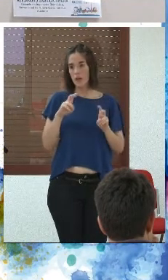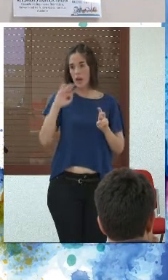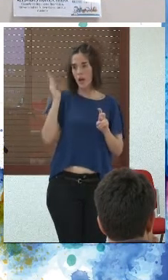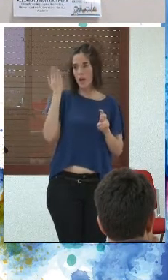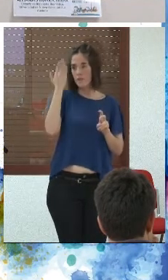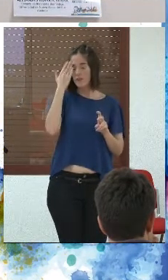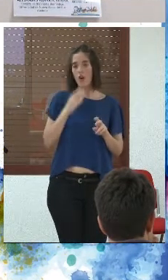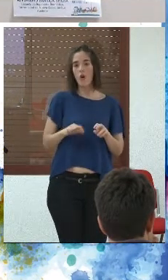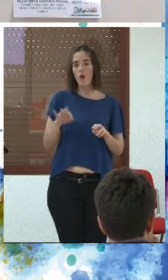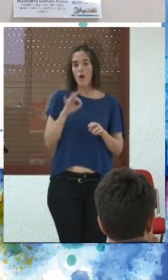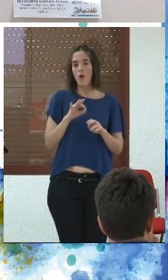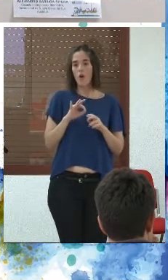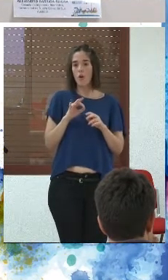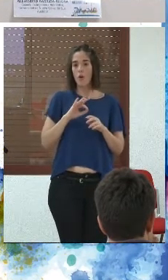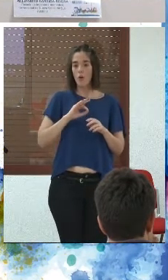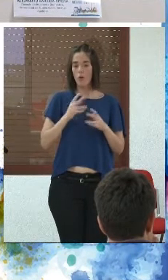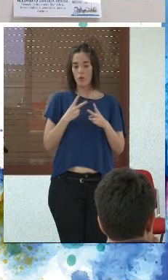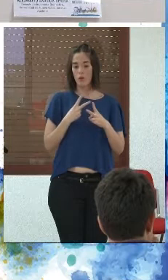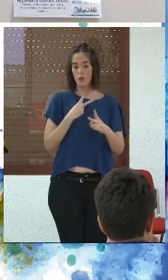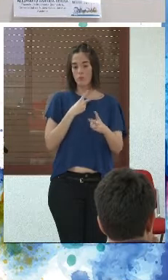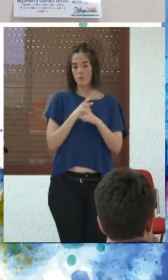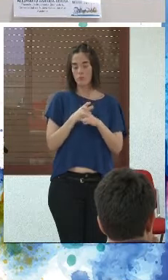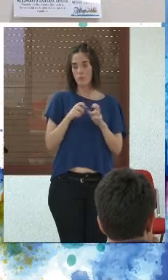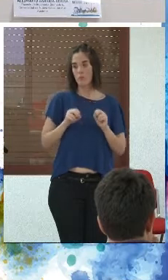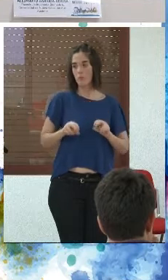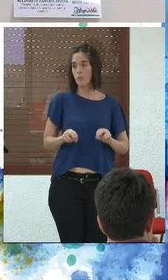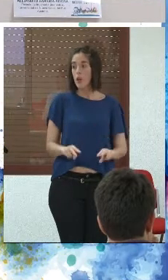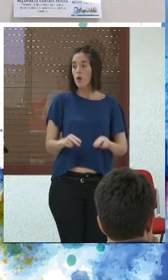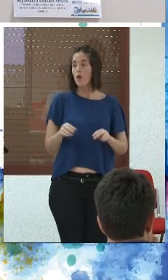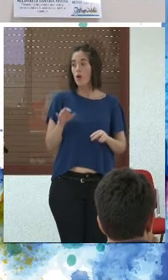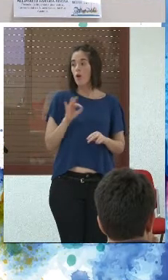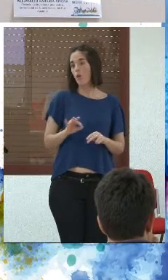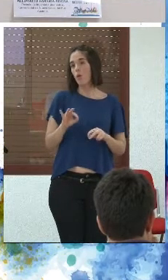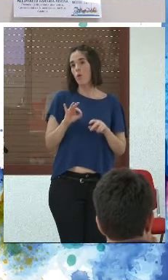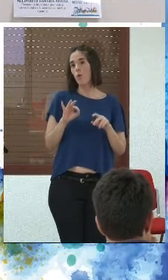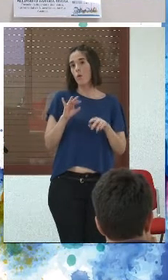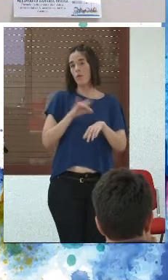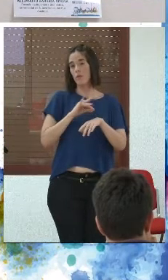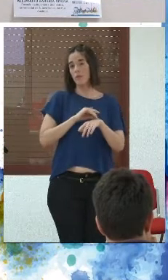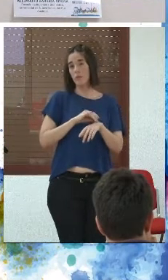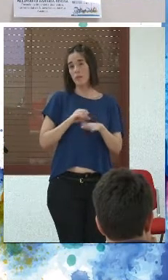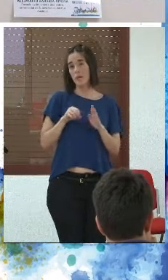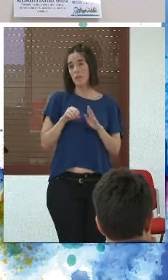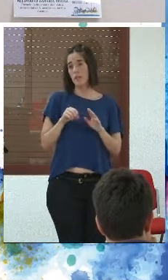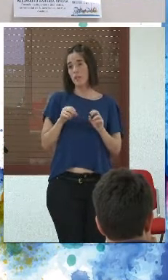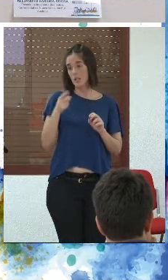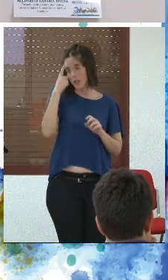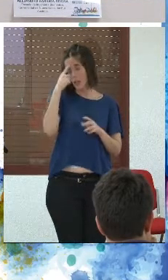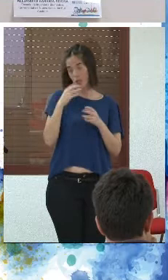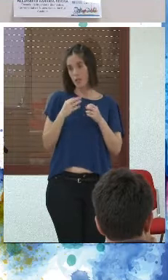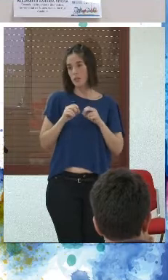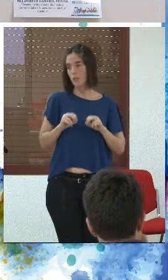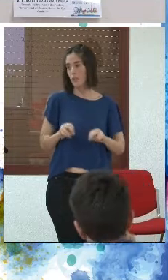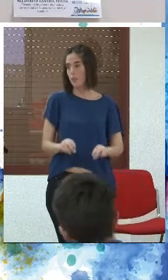this device is for people who had suffered multiple sclerosis, a stroke,